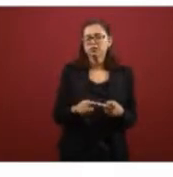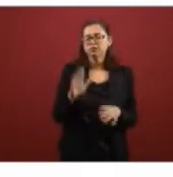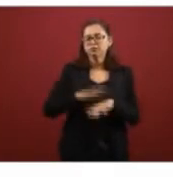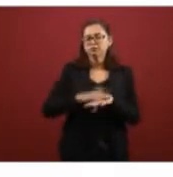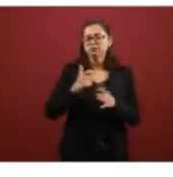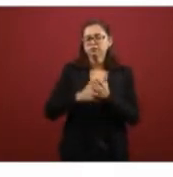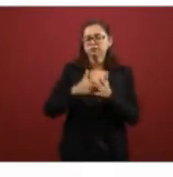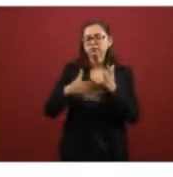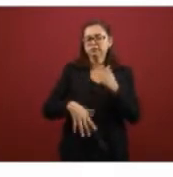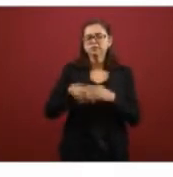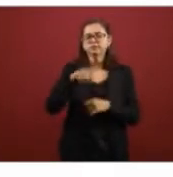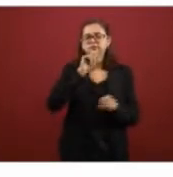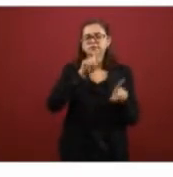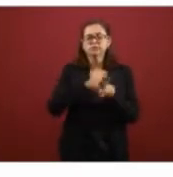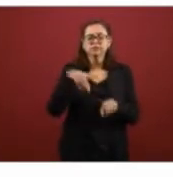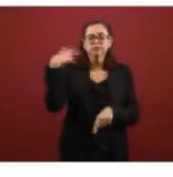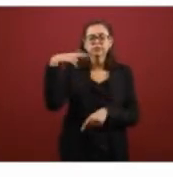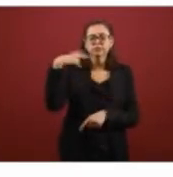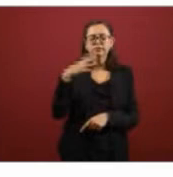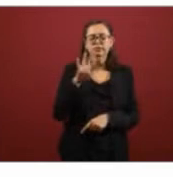So premium gas.